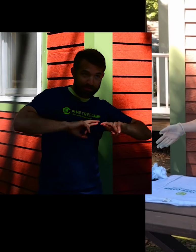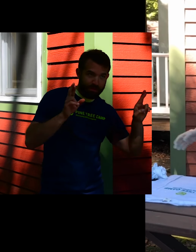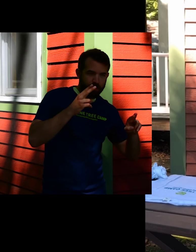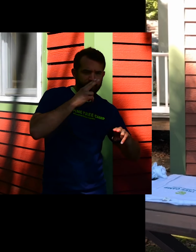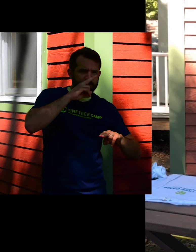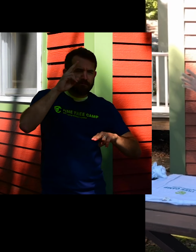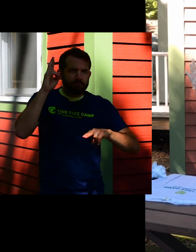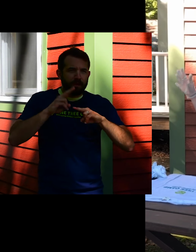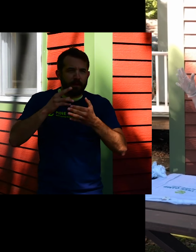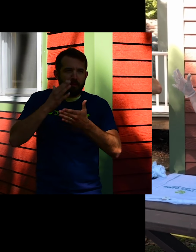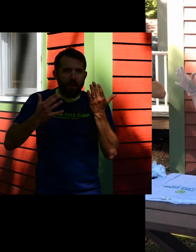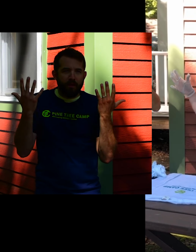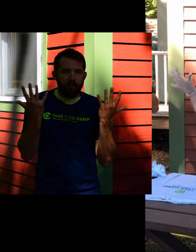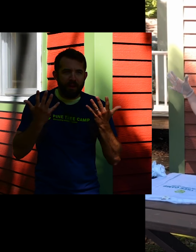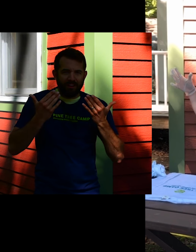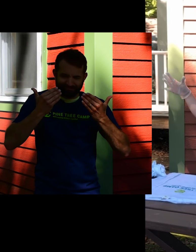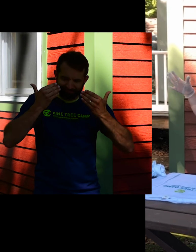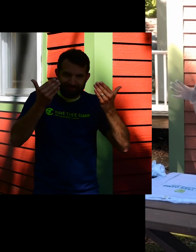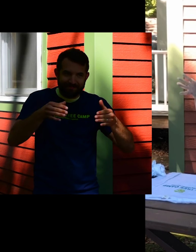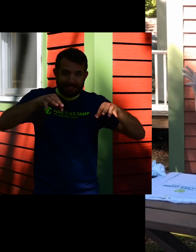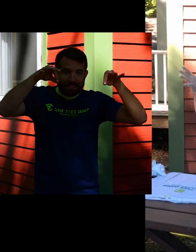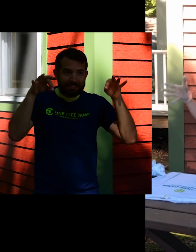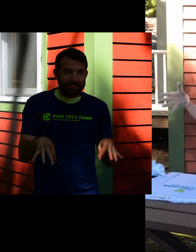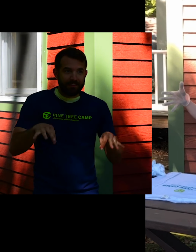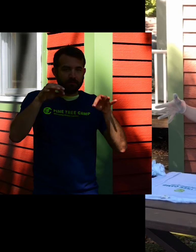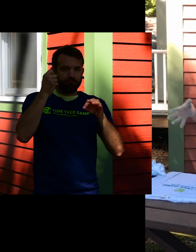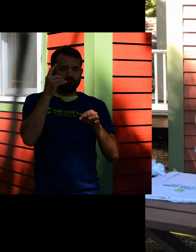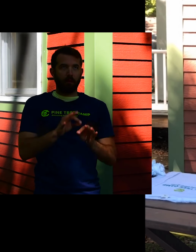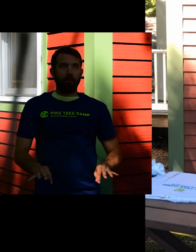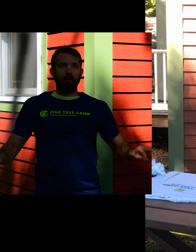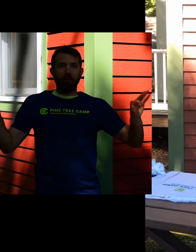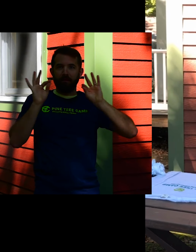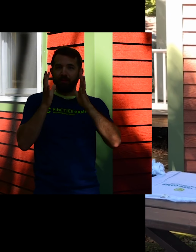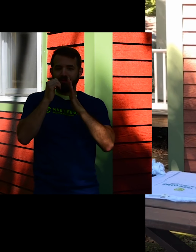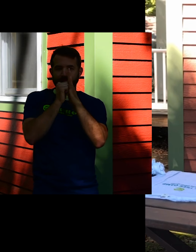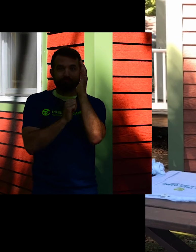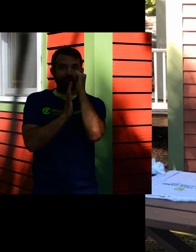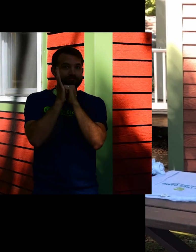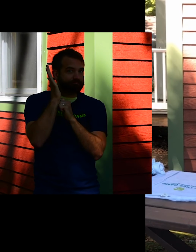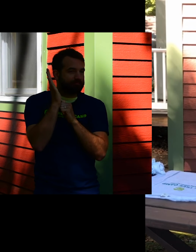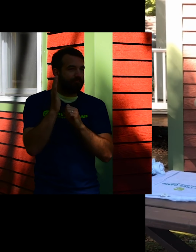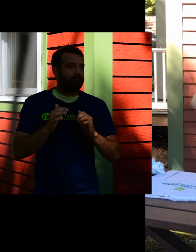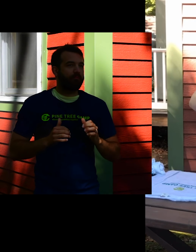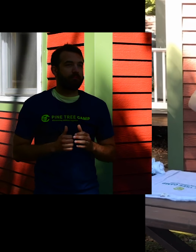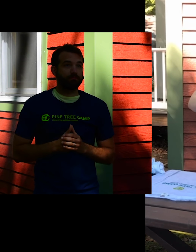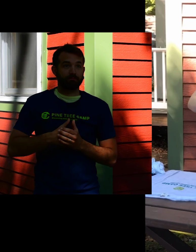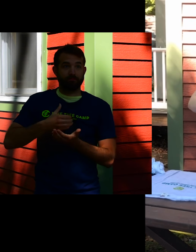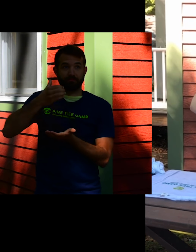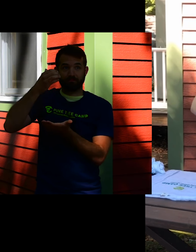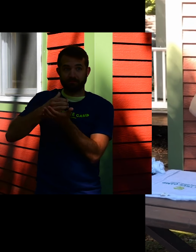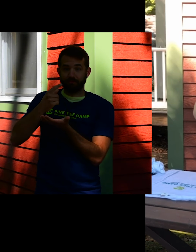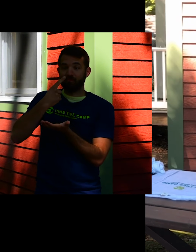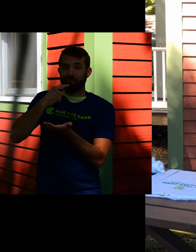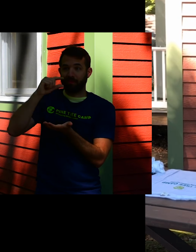shirts. So again, make sure you're wearing those gloves or this can get really messy on your hands. And you're going to take the cap off of your